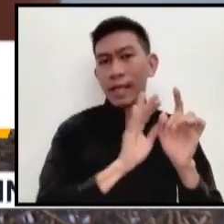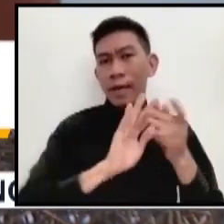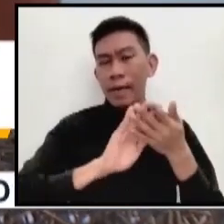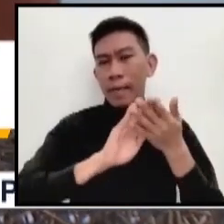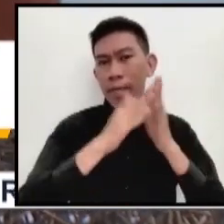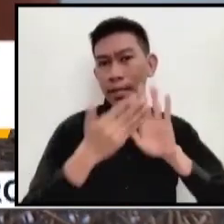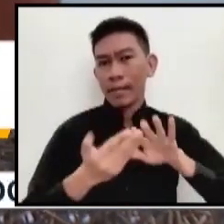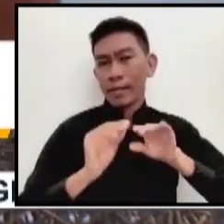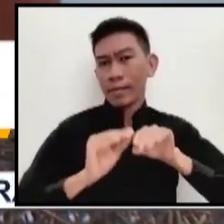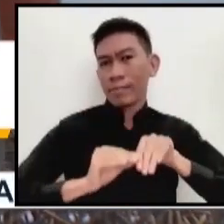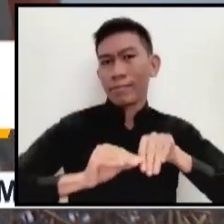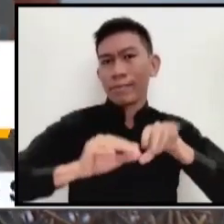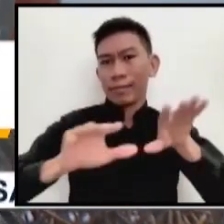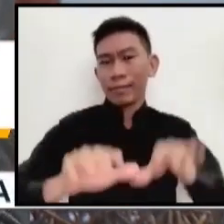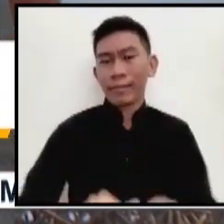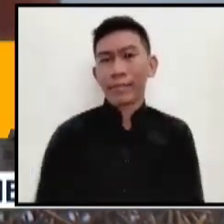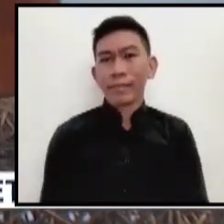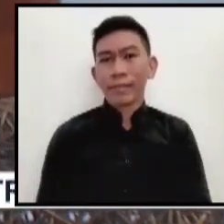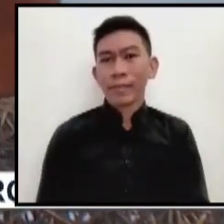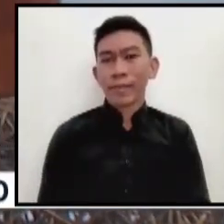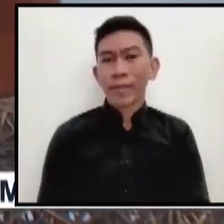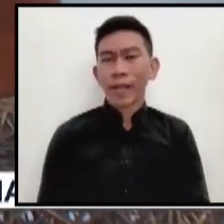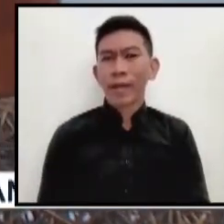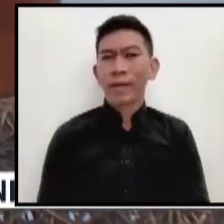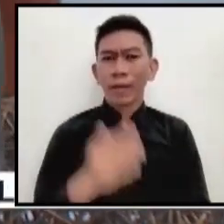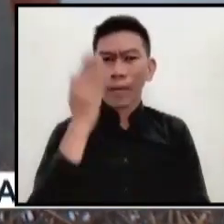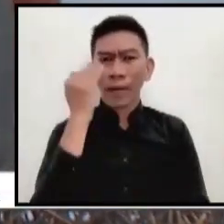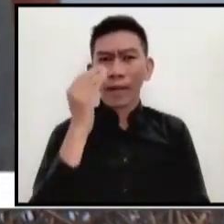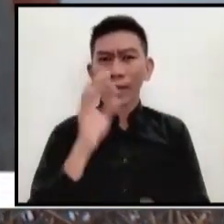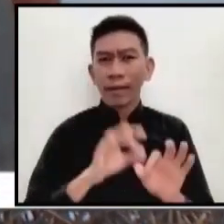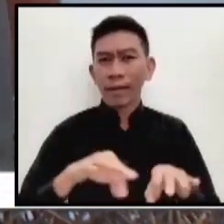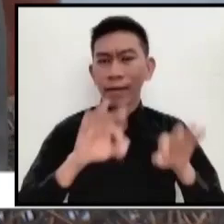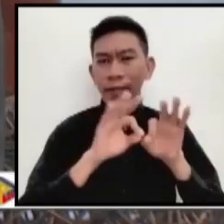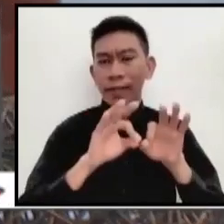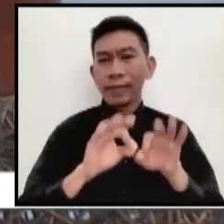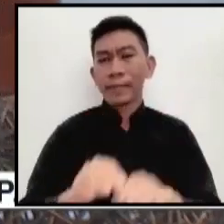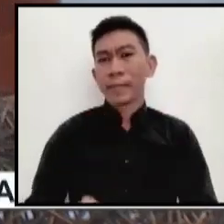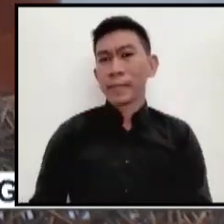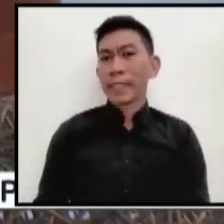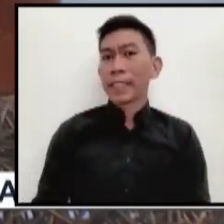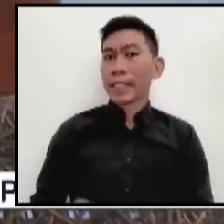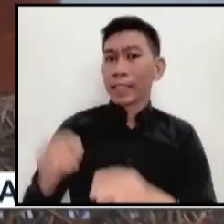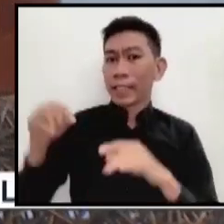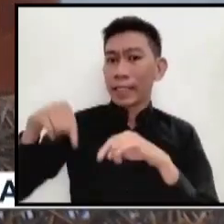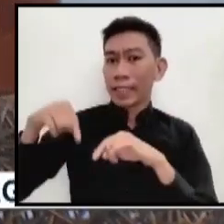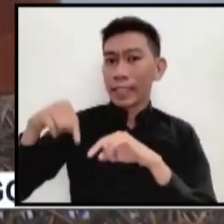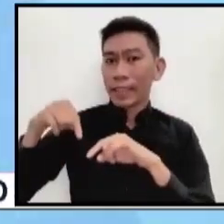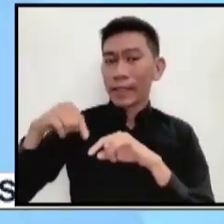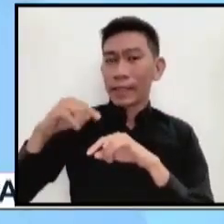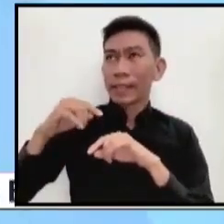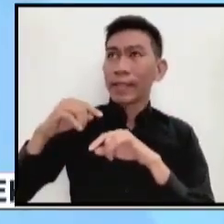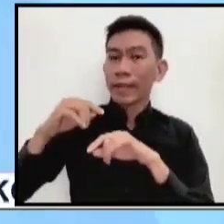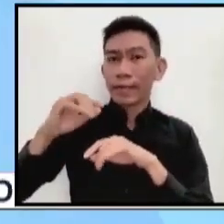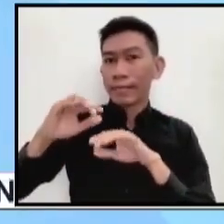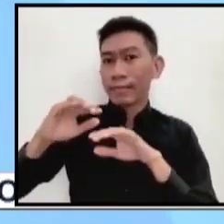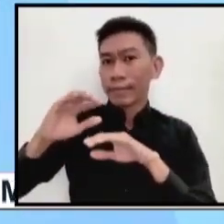Alam mo, ang ginagawa lahat natin dito sa lupa, I'm not saying they do not have a place, yung mga peace treaty, yung